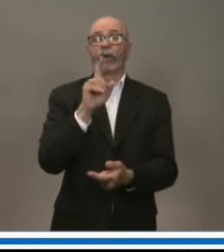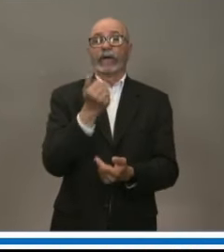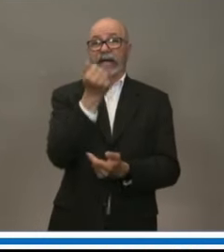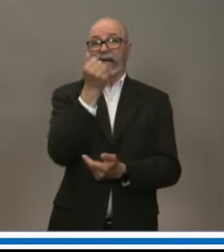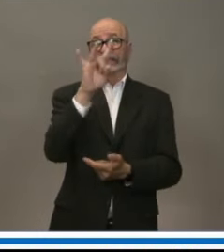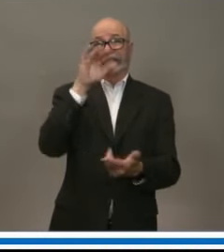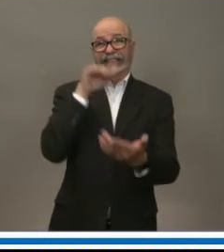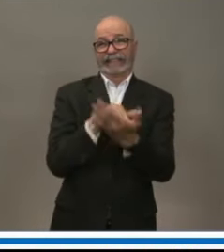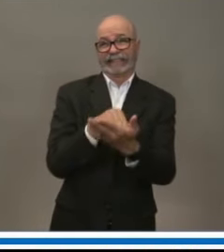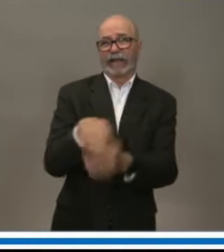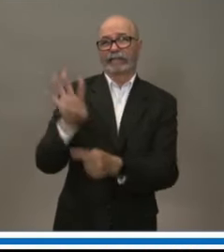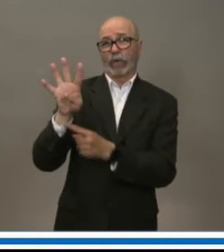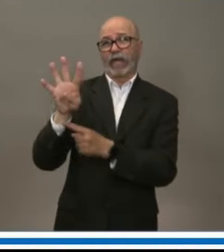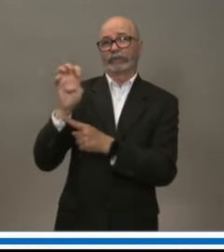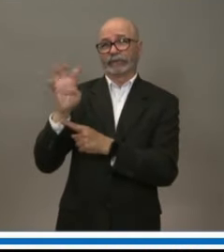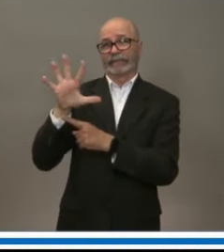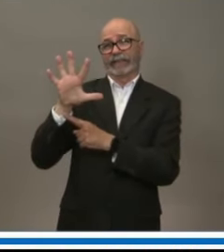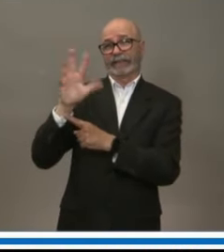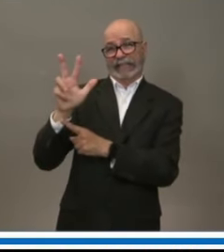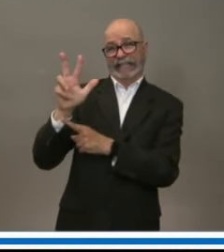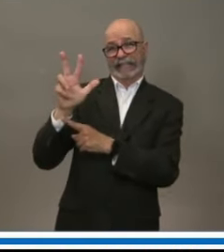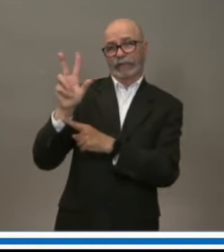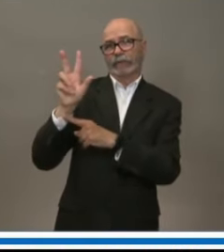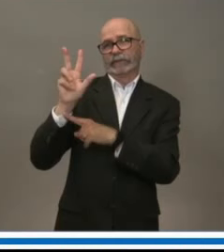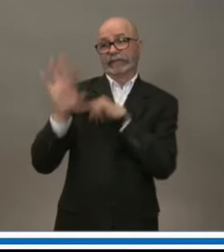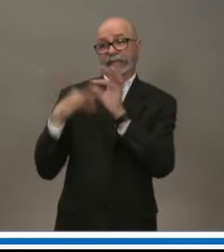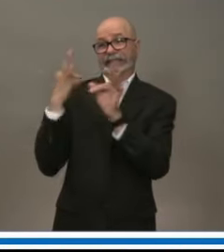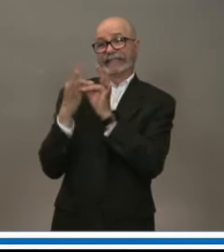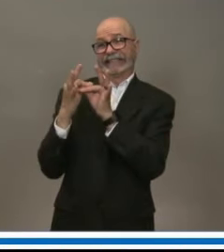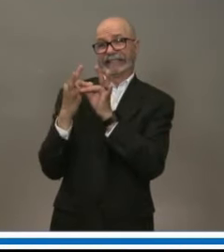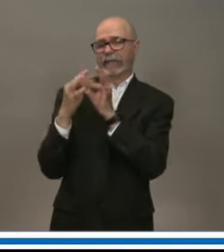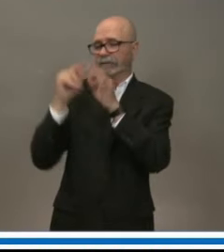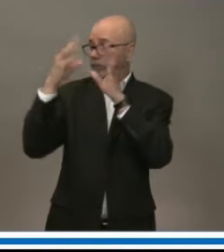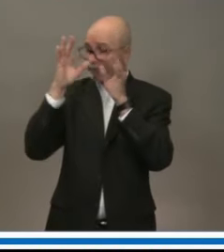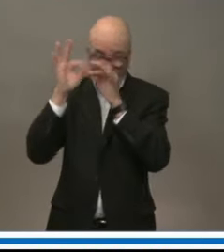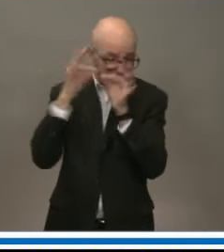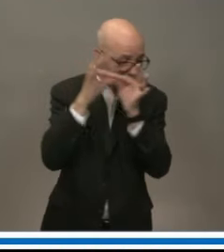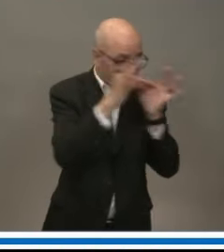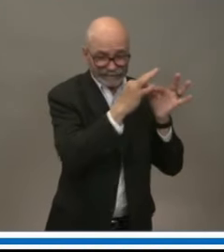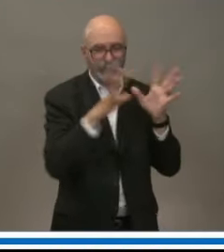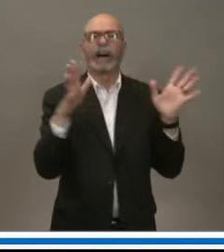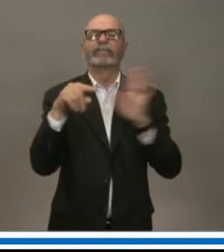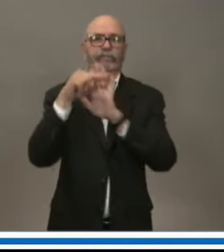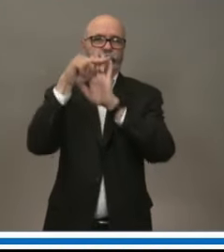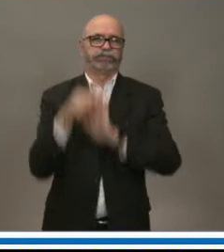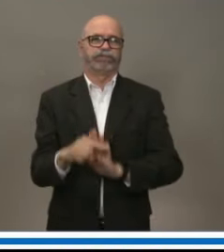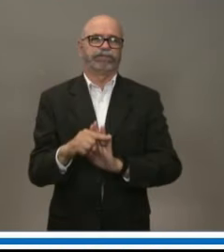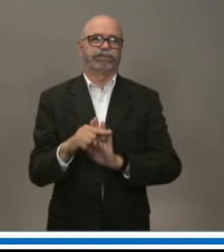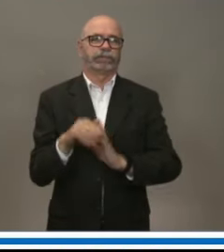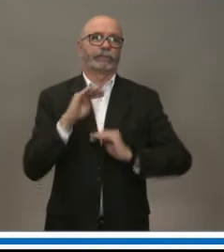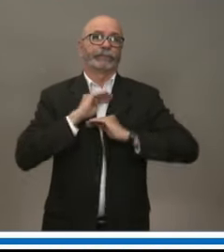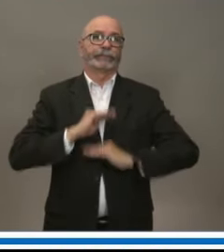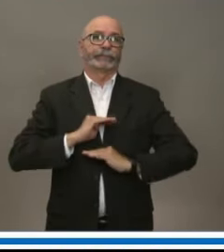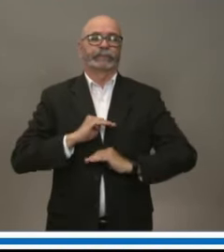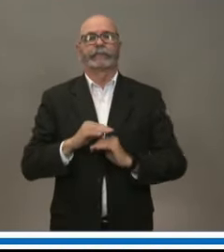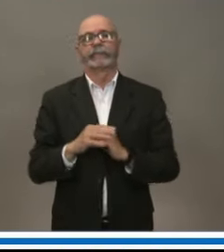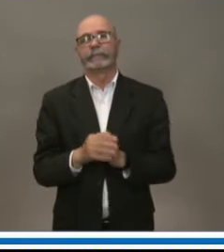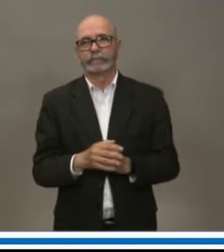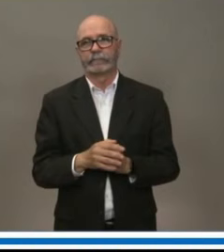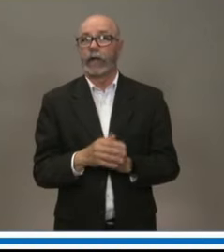18,453 people, or Nova Scotians, who have been tested and are negative. As you've heard me say before, it's testament,